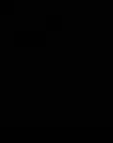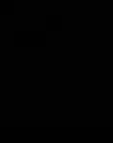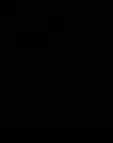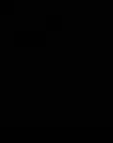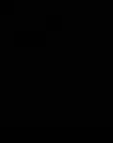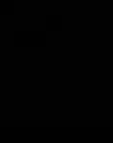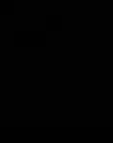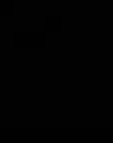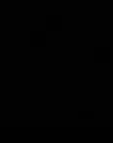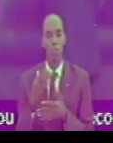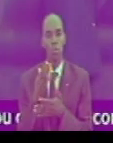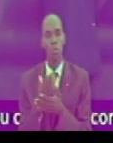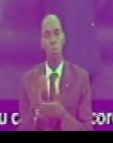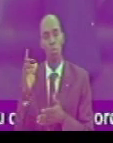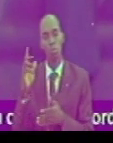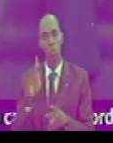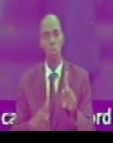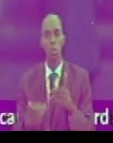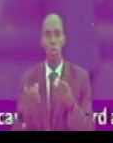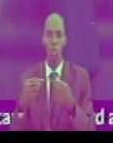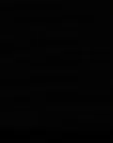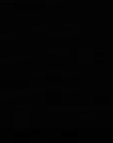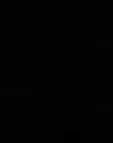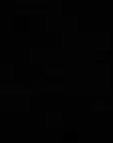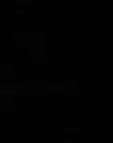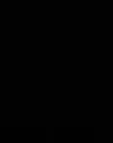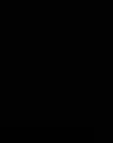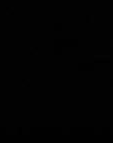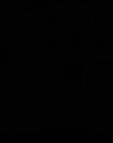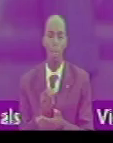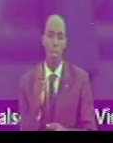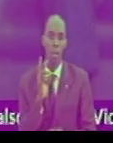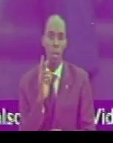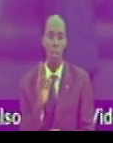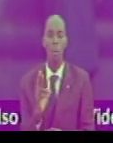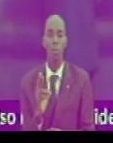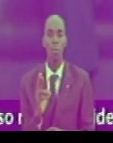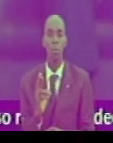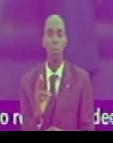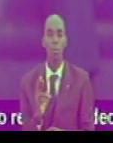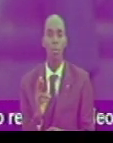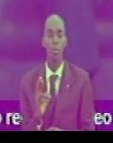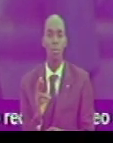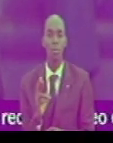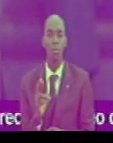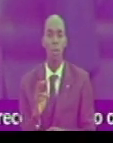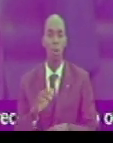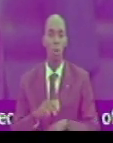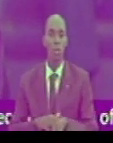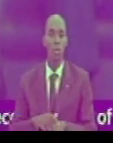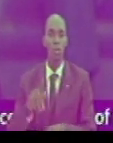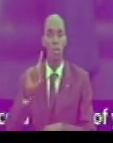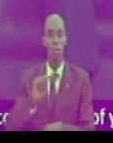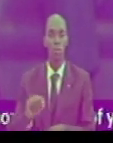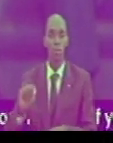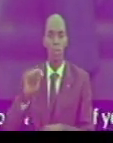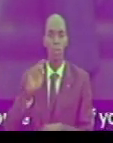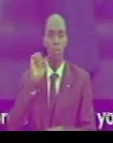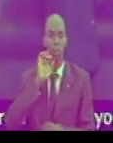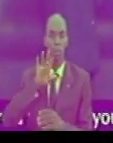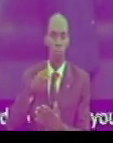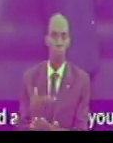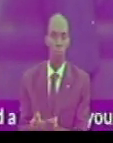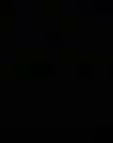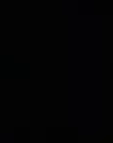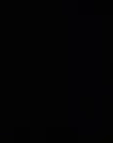yes, I came down here and I was telling God that I really need his power in my life. So Daddy